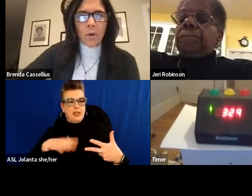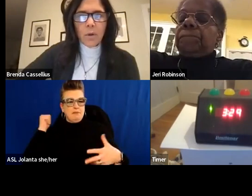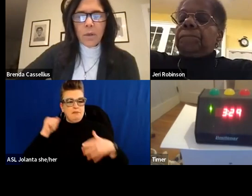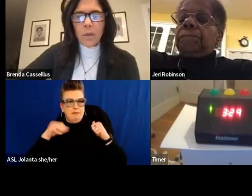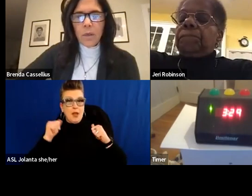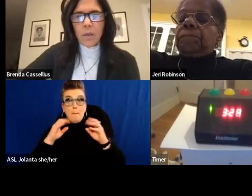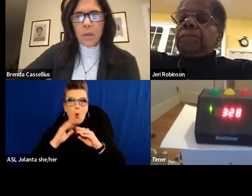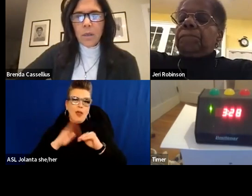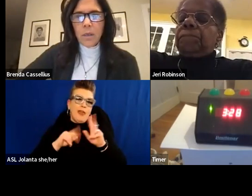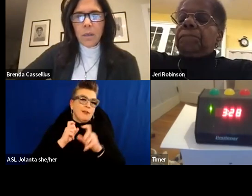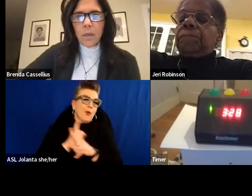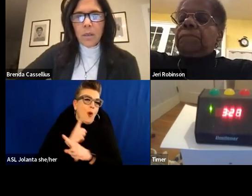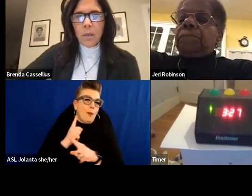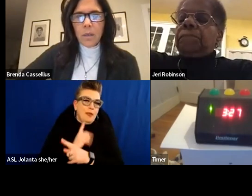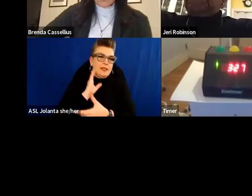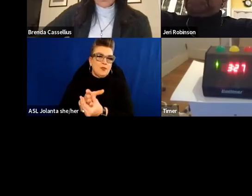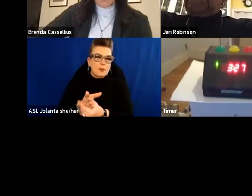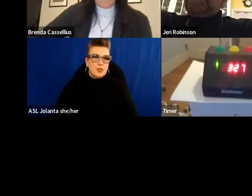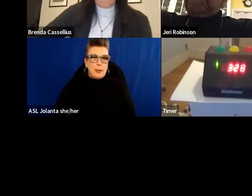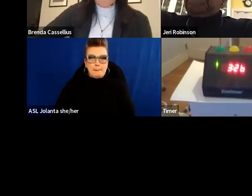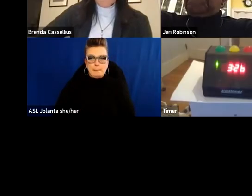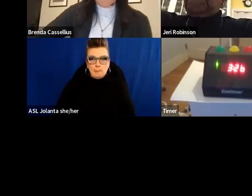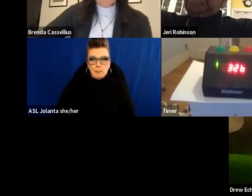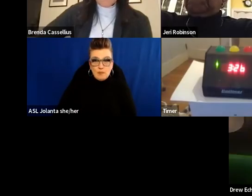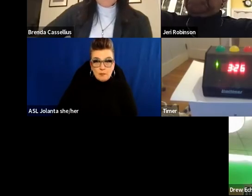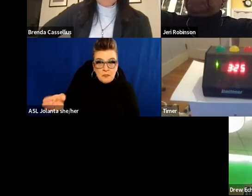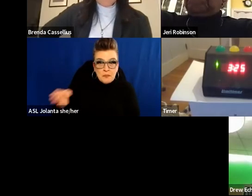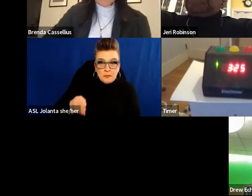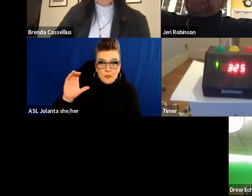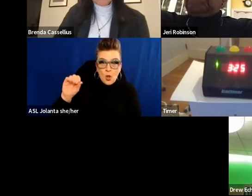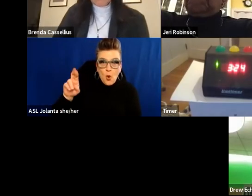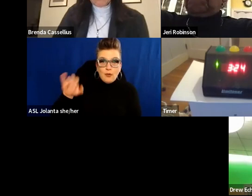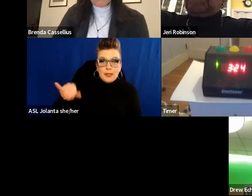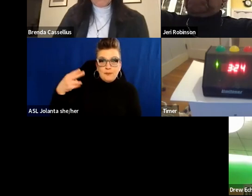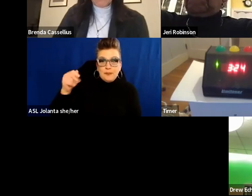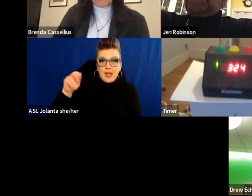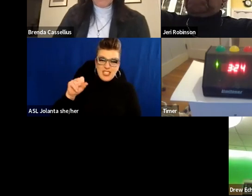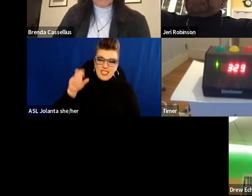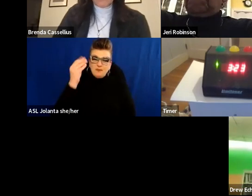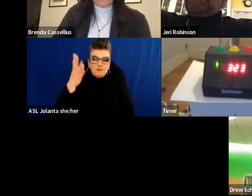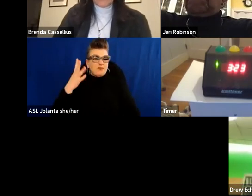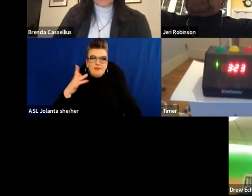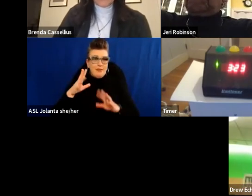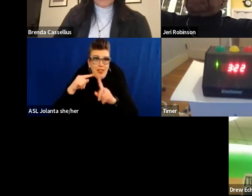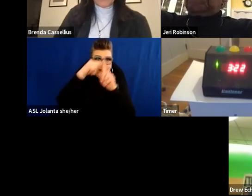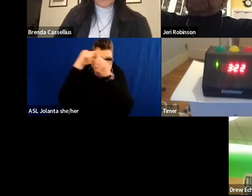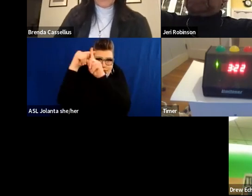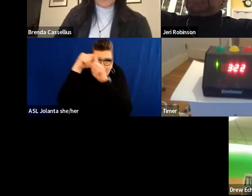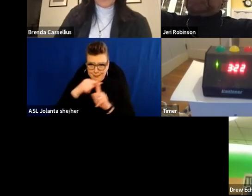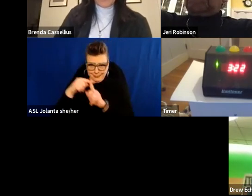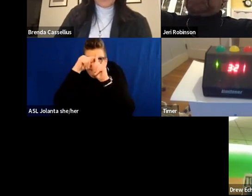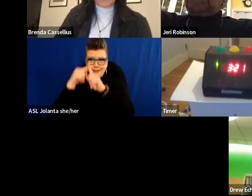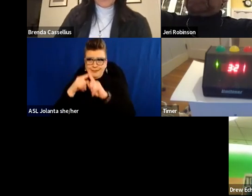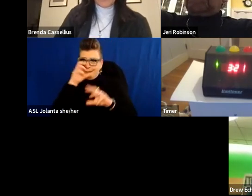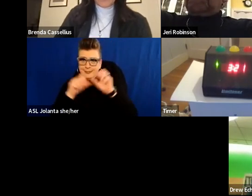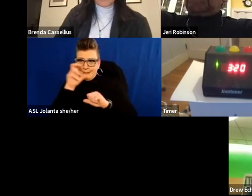normal yeah it's definitely a moving target um given that more and more folks are coming into compliance each day uh